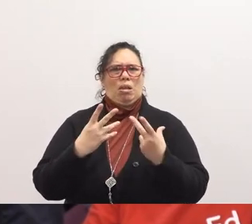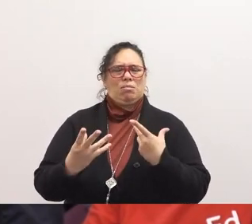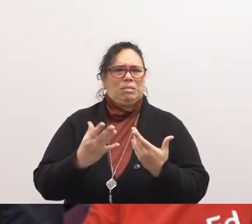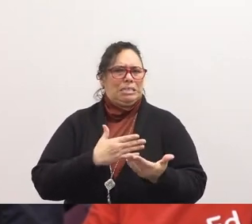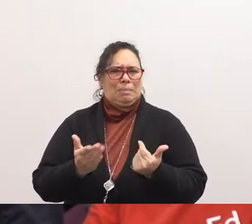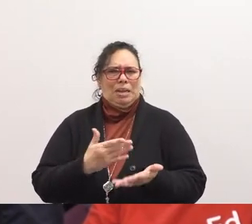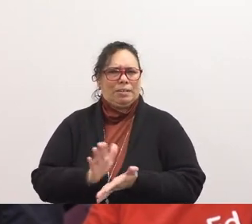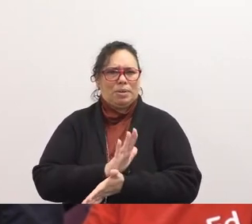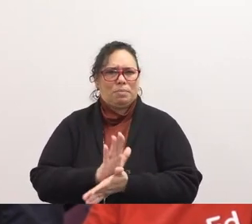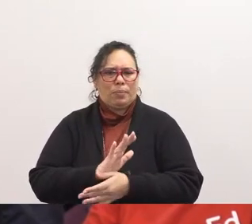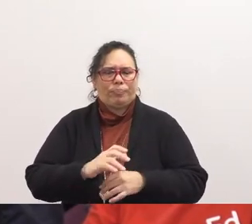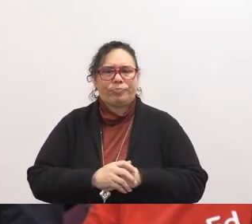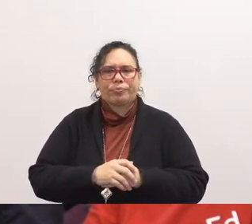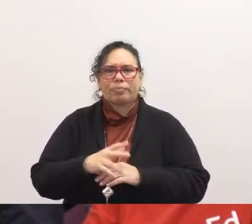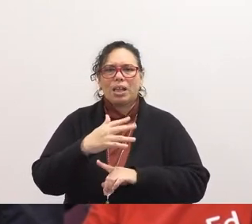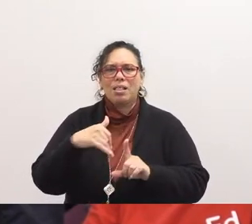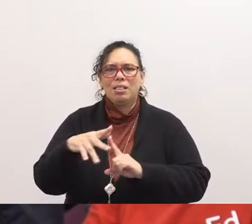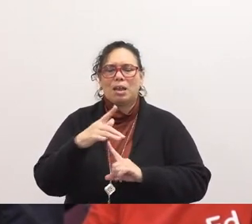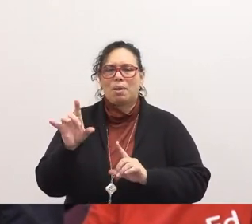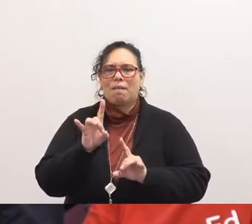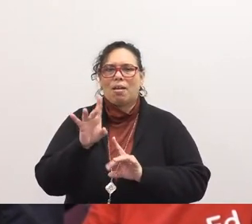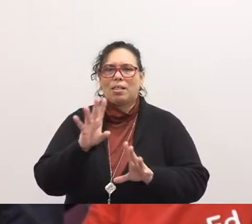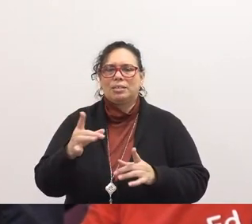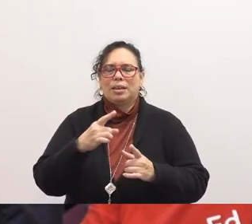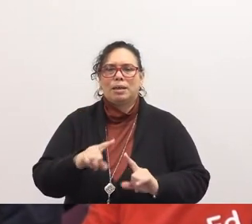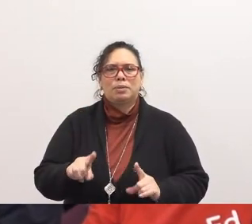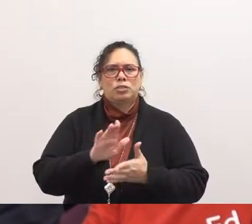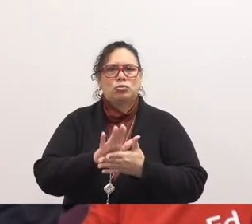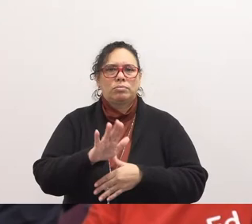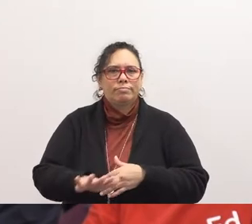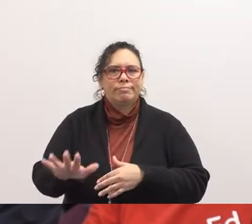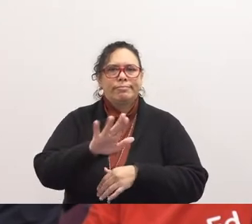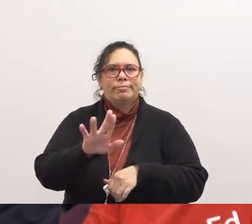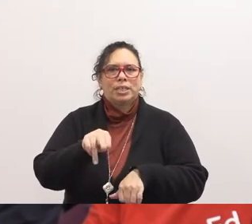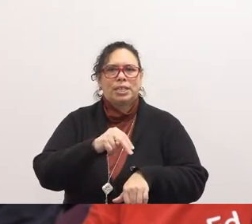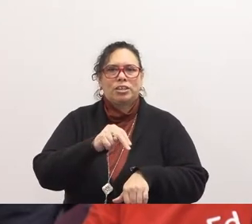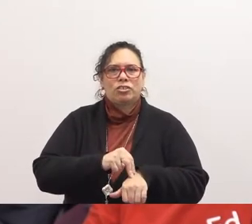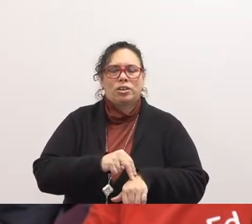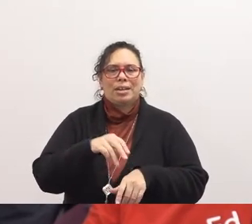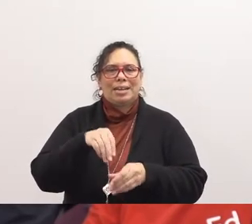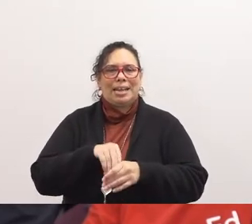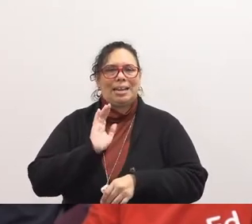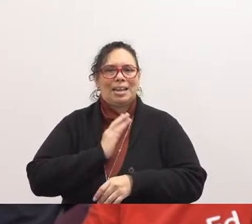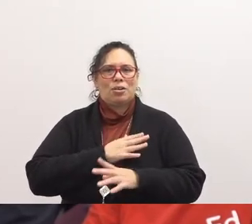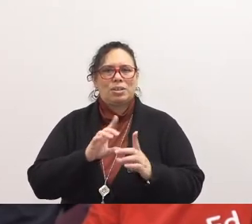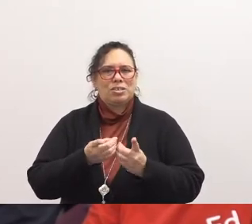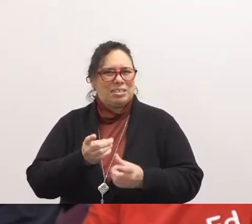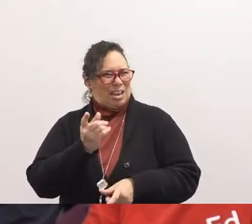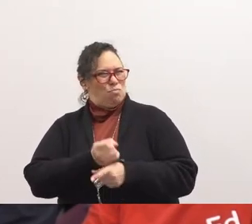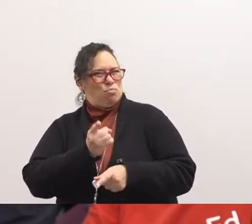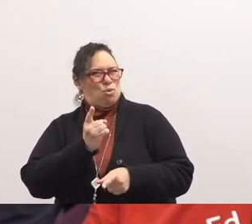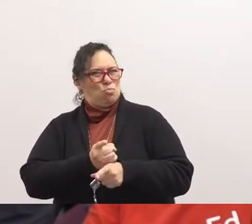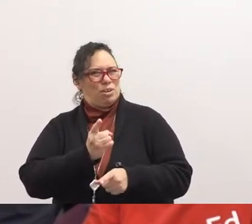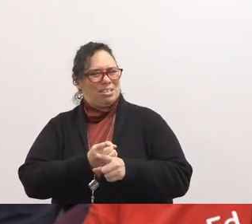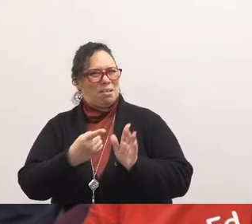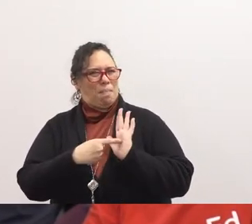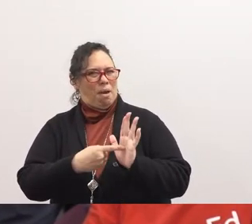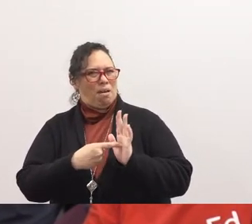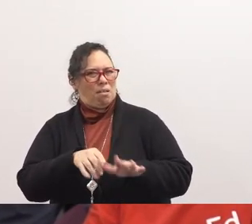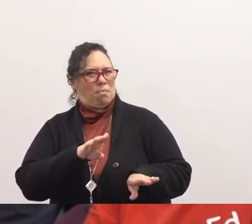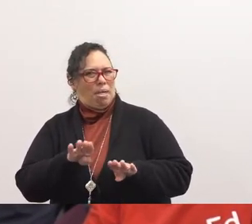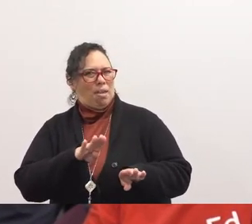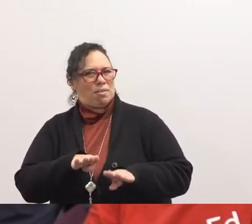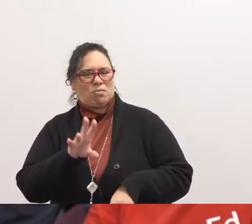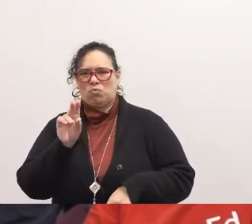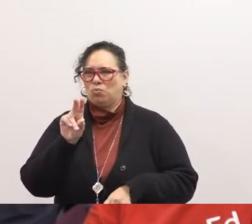paper. Given the climate of violence that is taking place in schools across the nation and even in our own district, is that appropriate behavior to model? I think not.